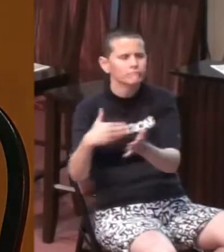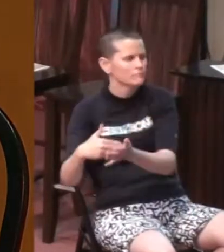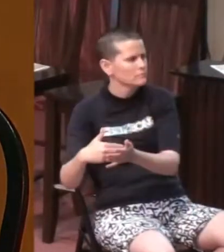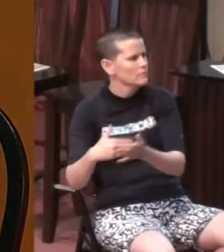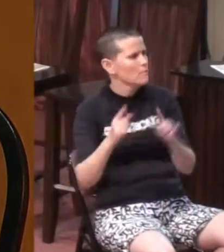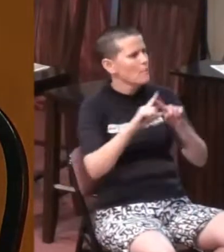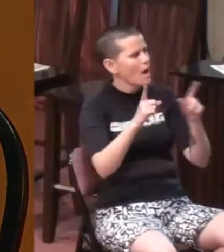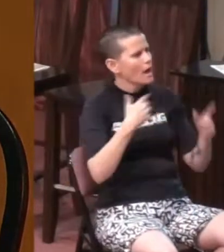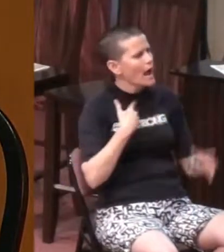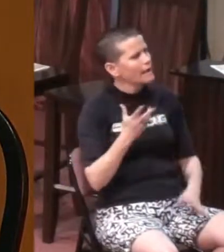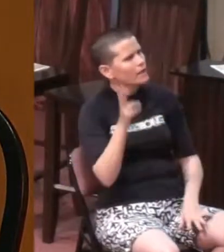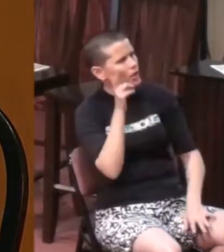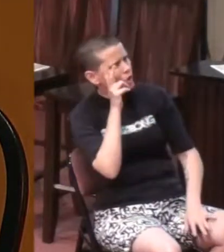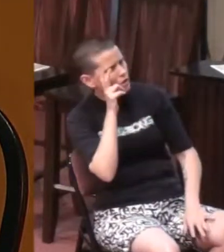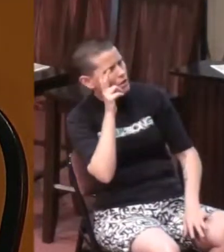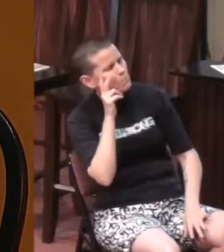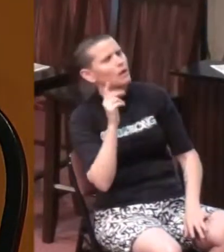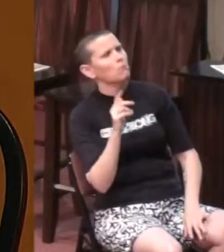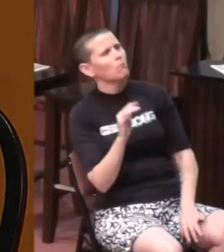But about